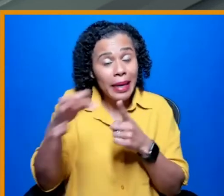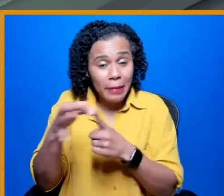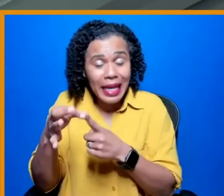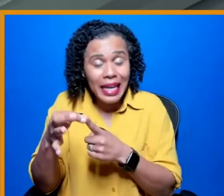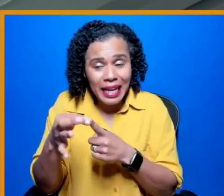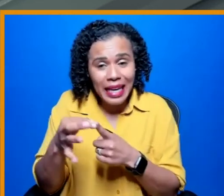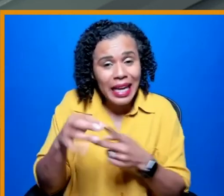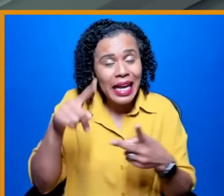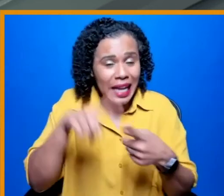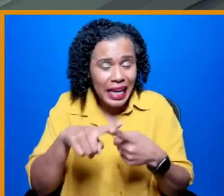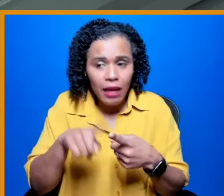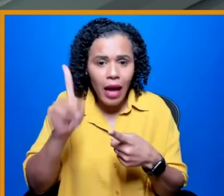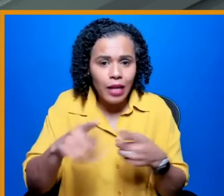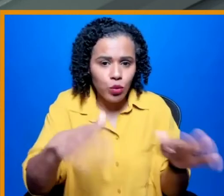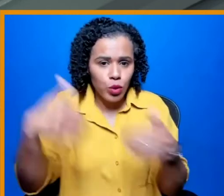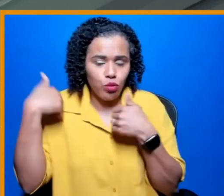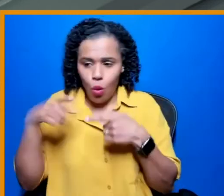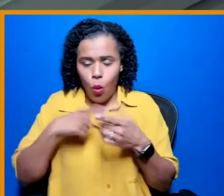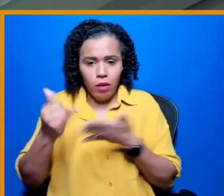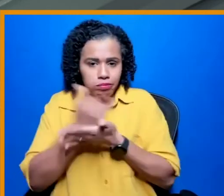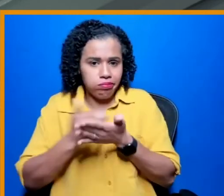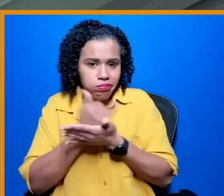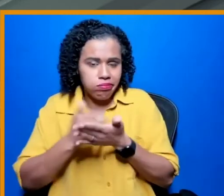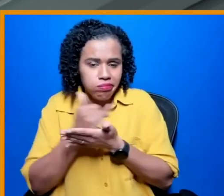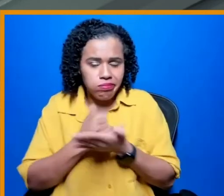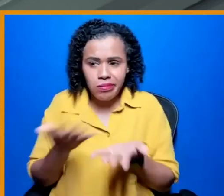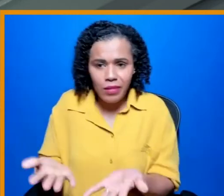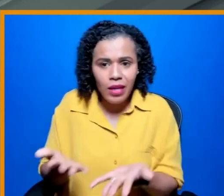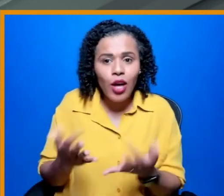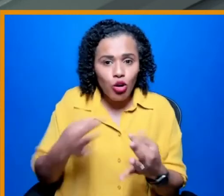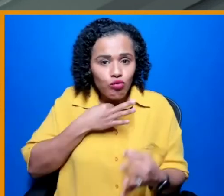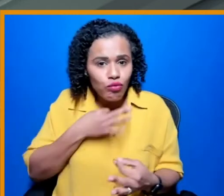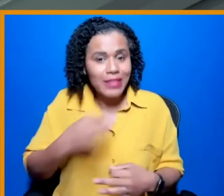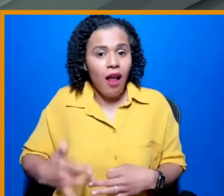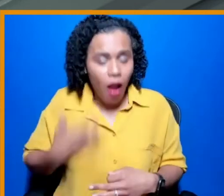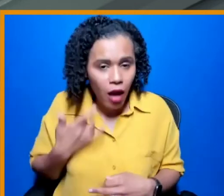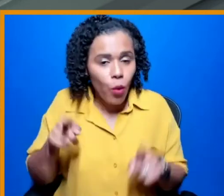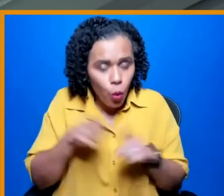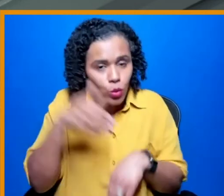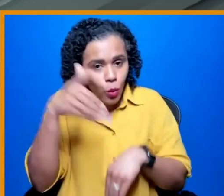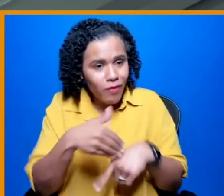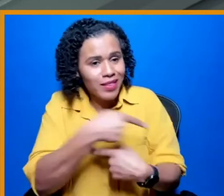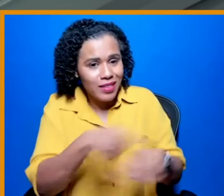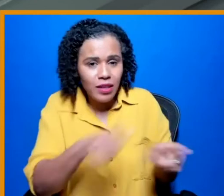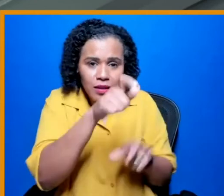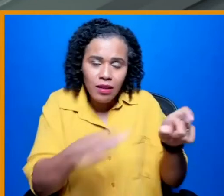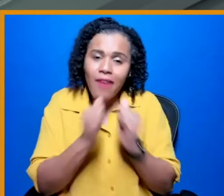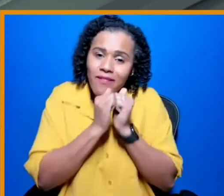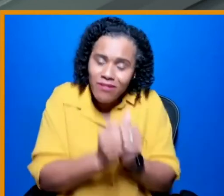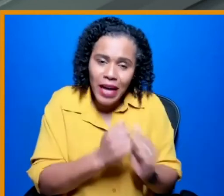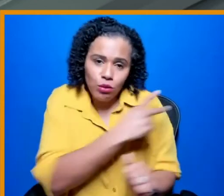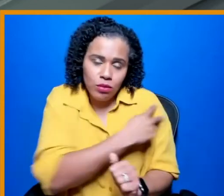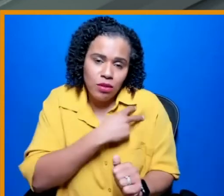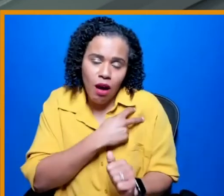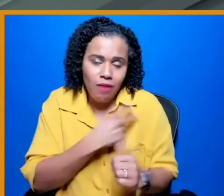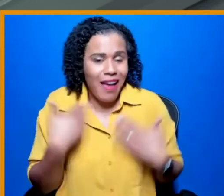inadequate. Cronyism had cost lives and ultimately compromised the safety of our valued health and care staff when they were